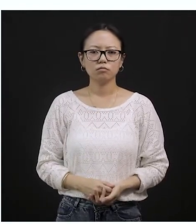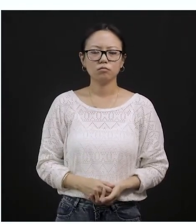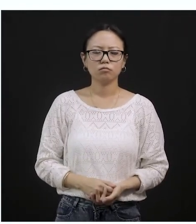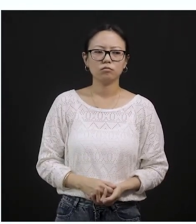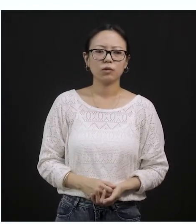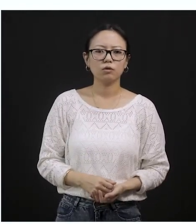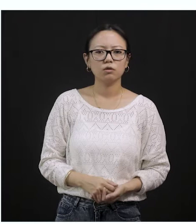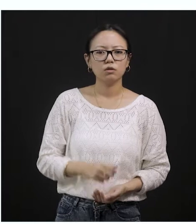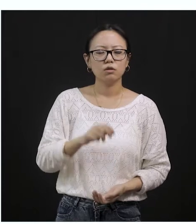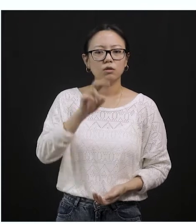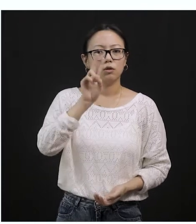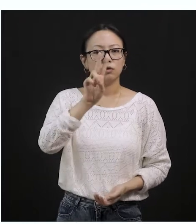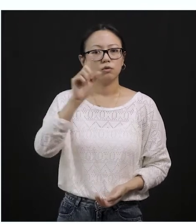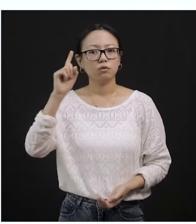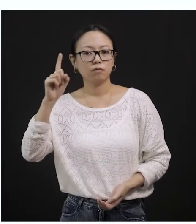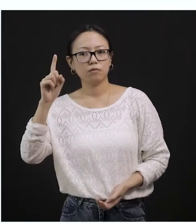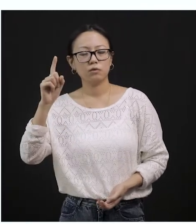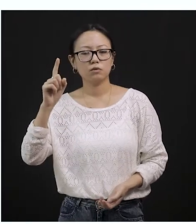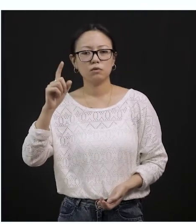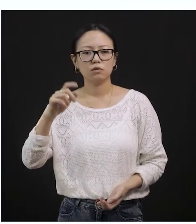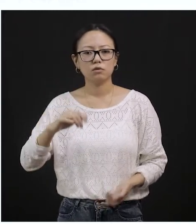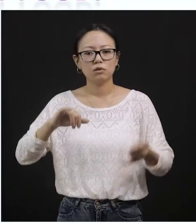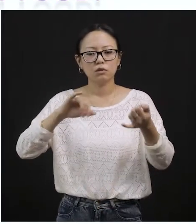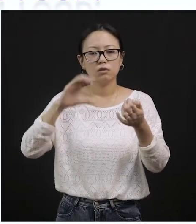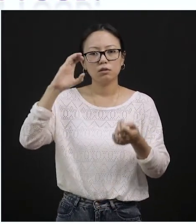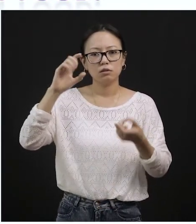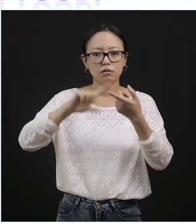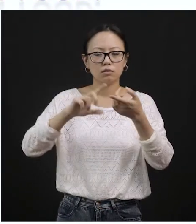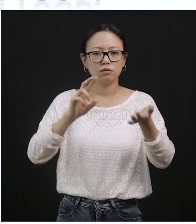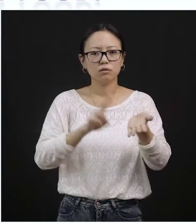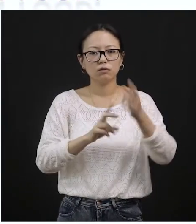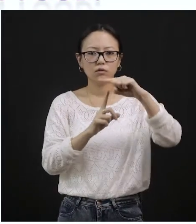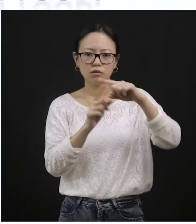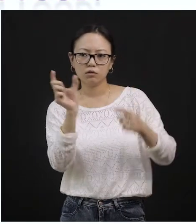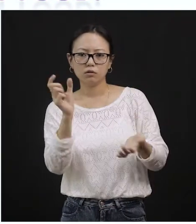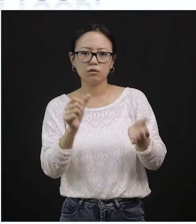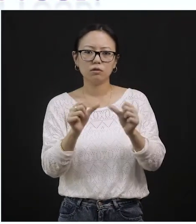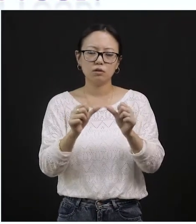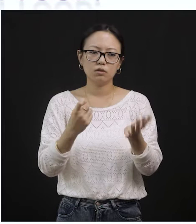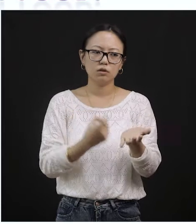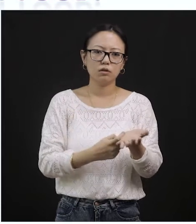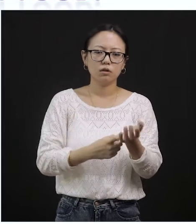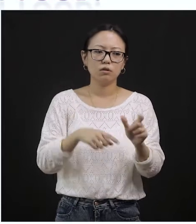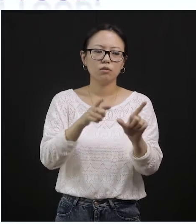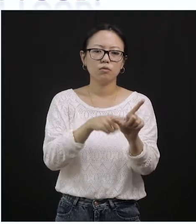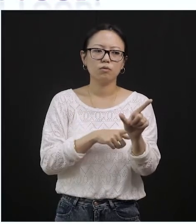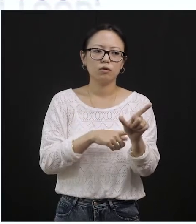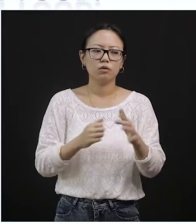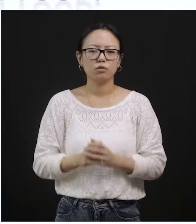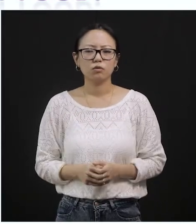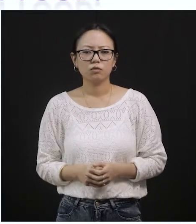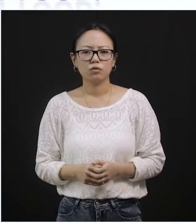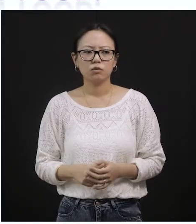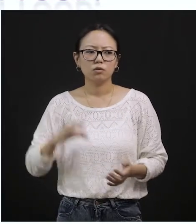century. All right. Now, this chef is someone who used to prepare a delicious and a yummy food for all of us.